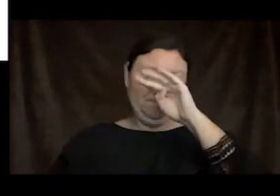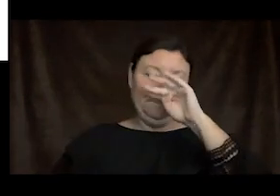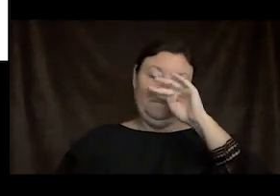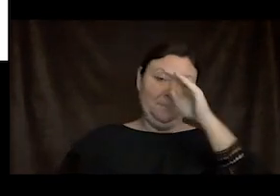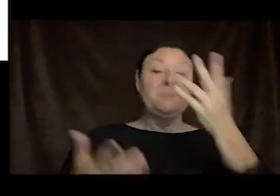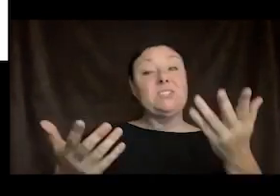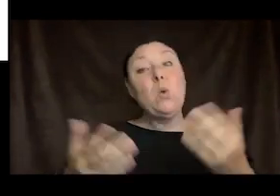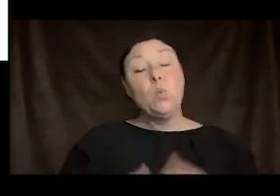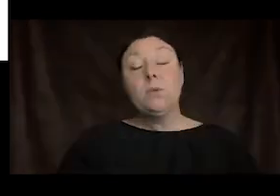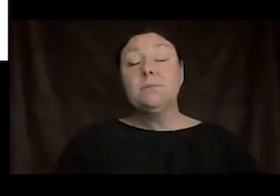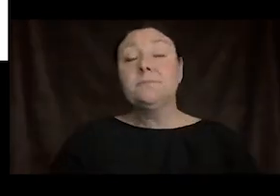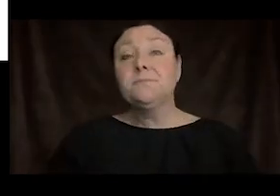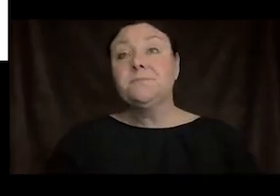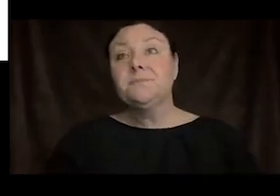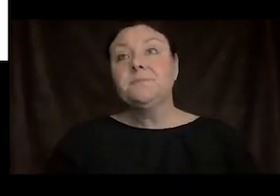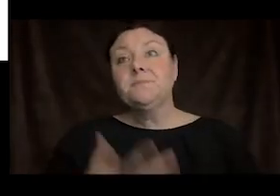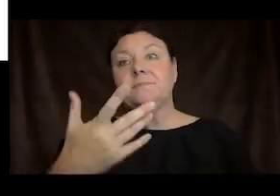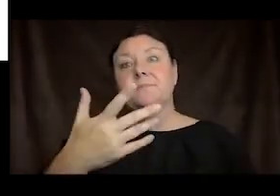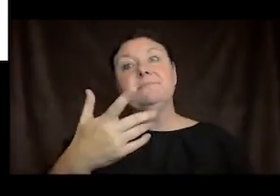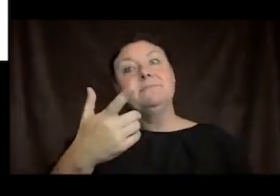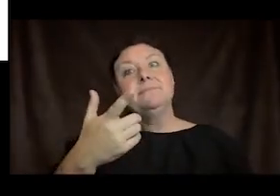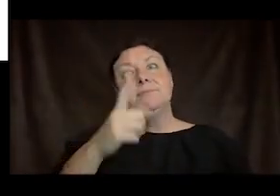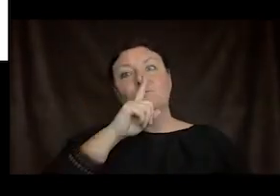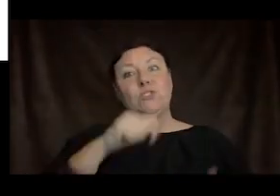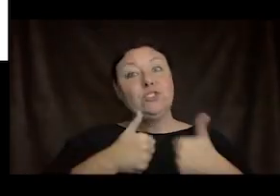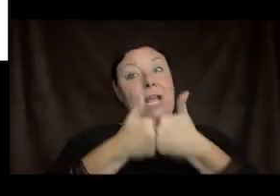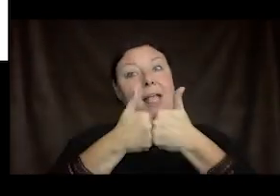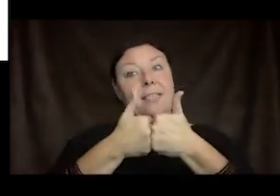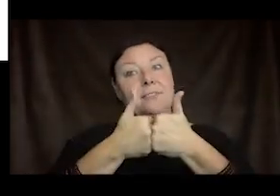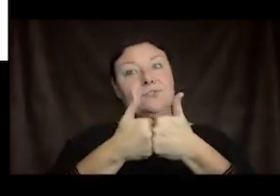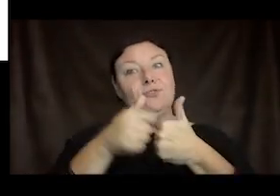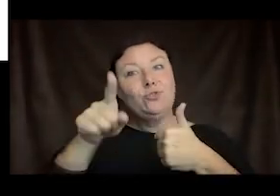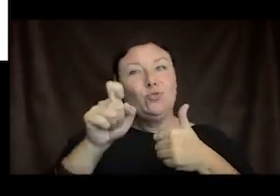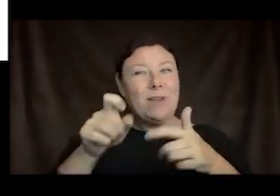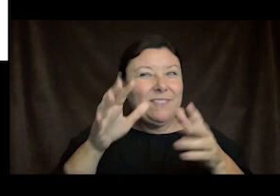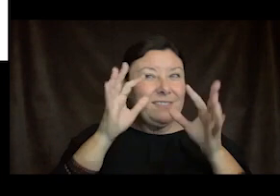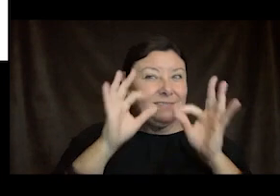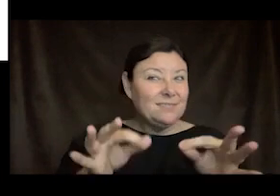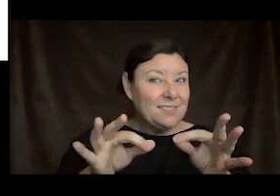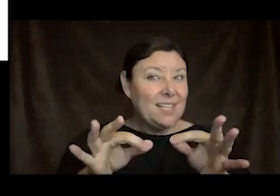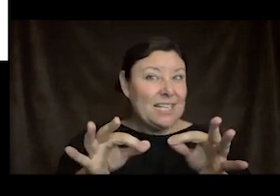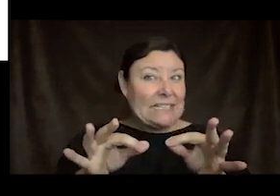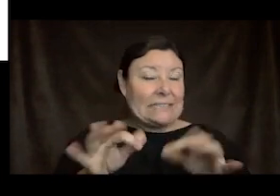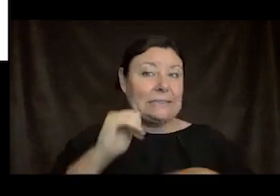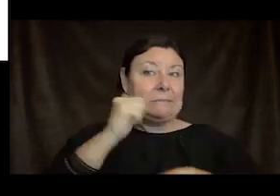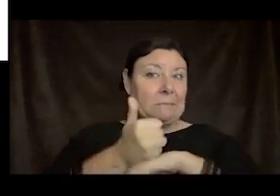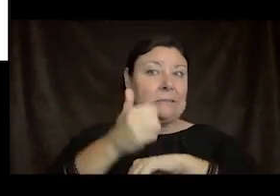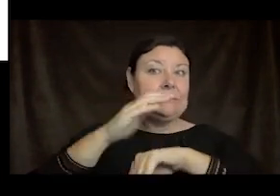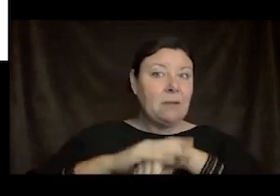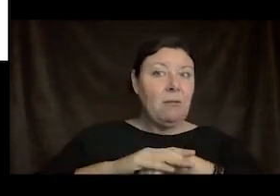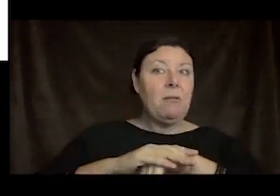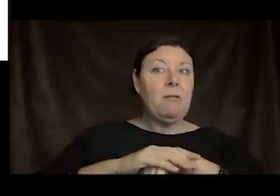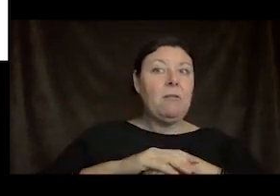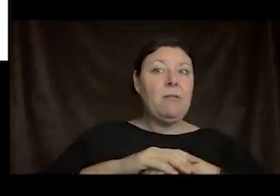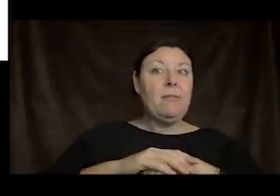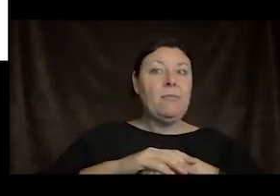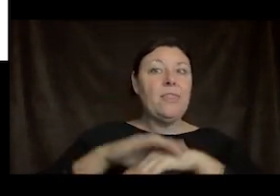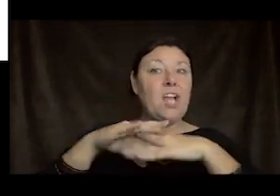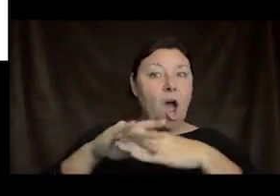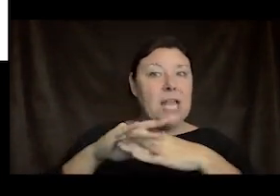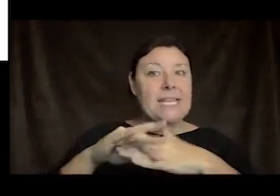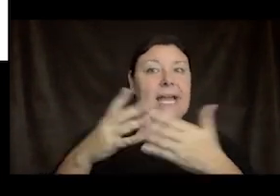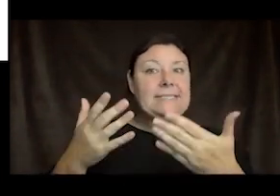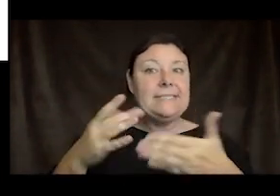a real dilemma that you have to choose based on, again, the context. Remember,